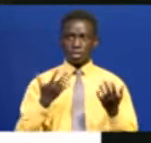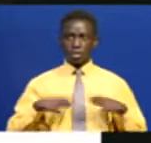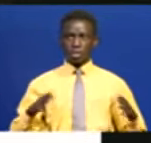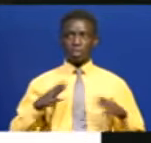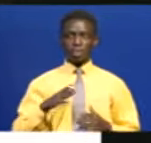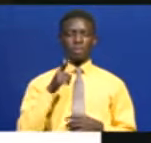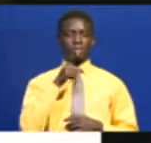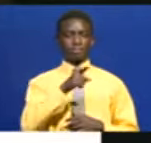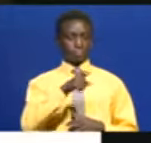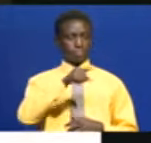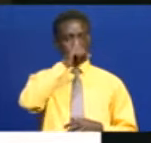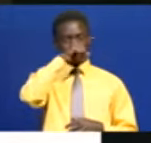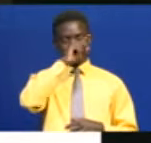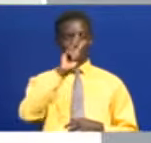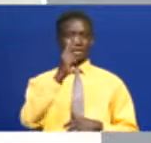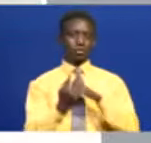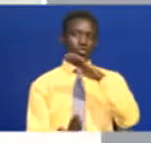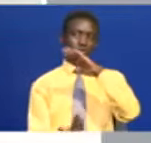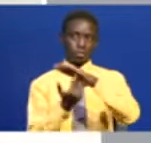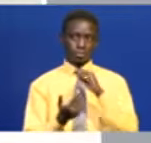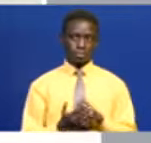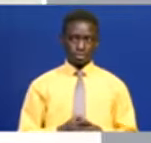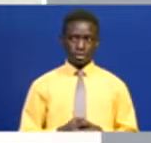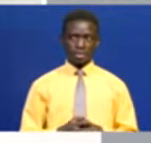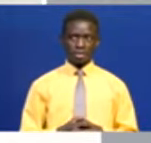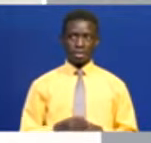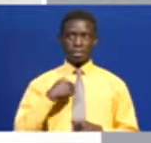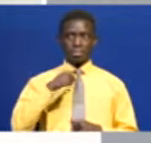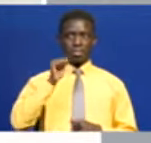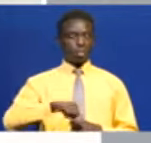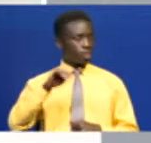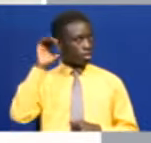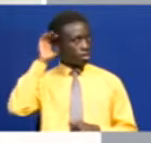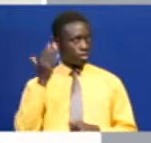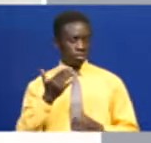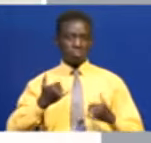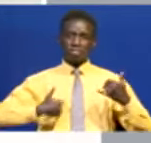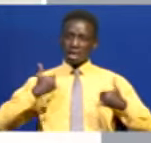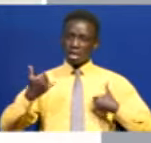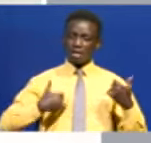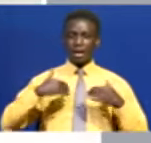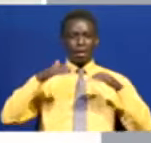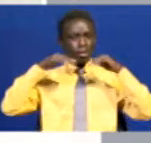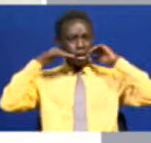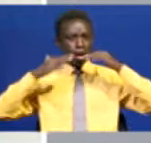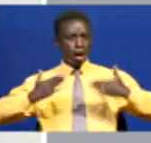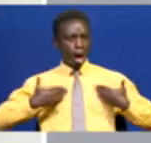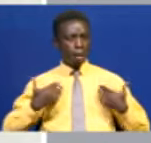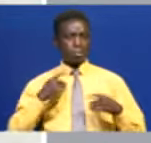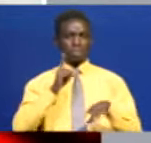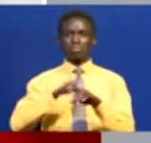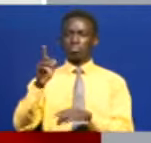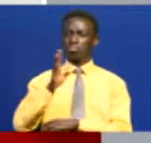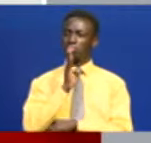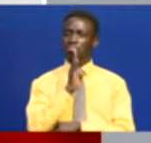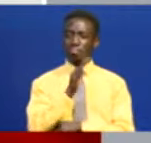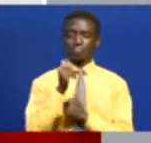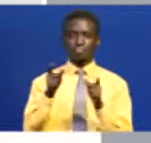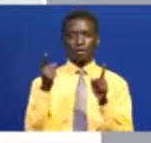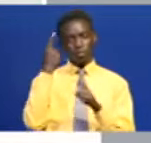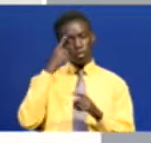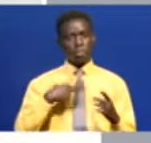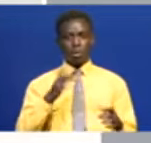home. Mm-hmm. Yes, I can just hear the excitement right there as you are talking. For my viewers who are